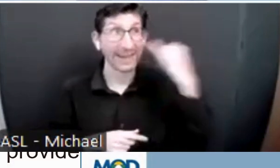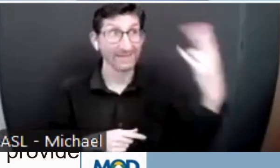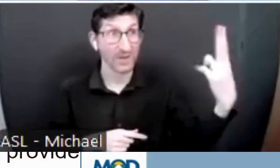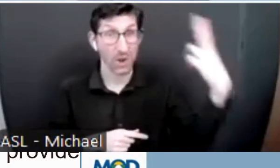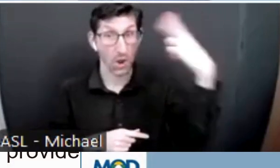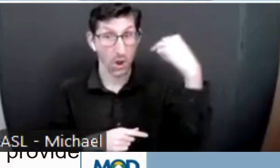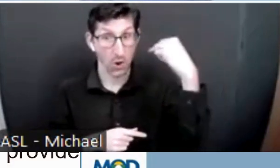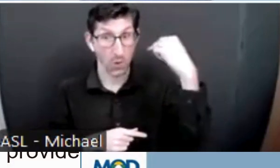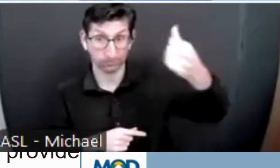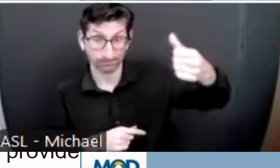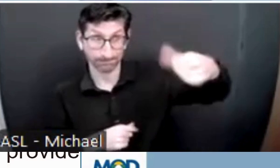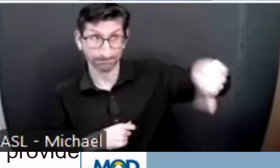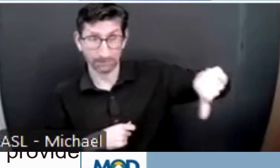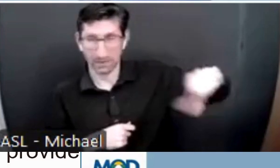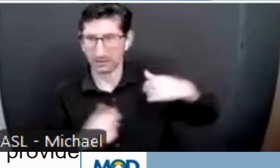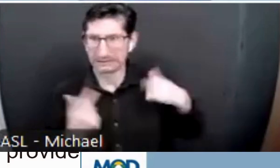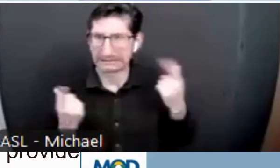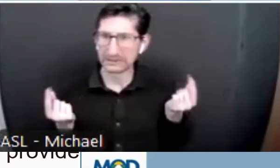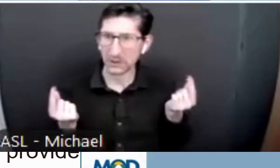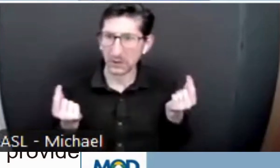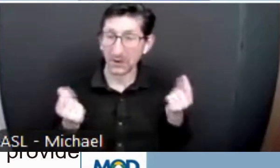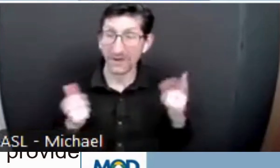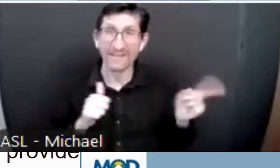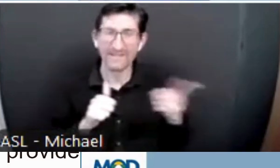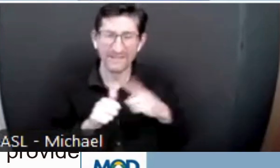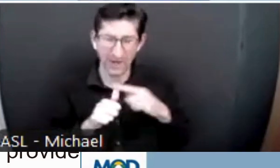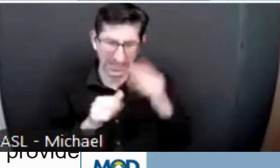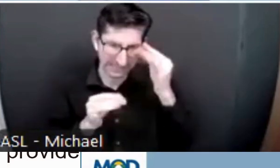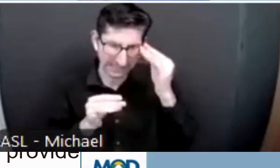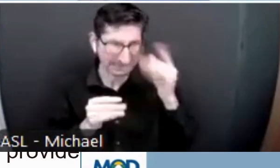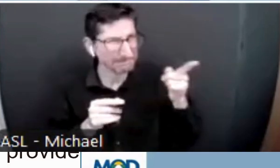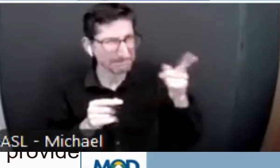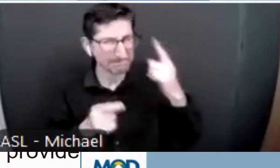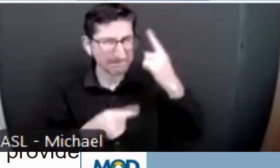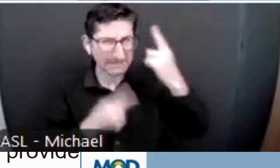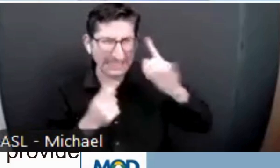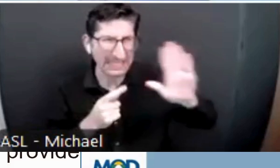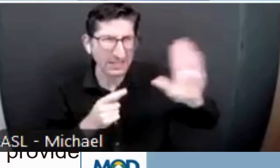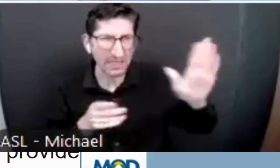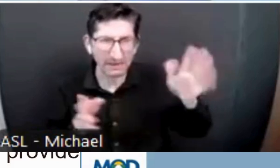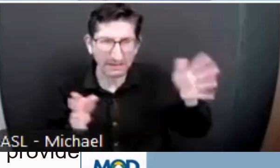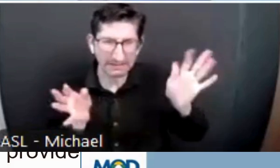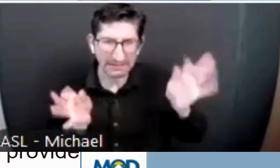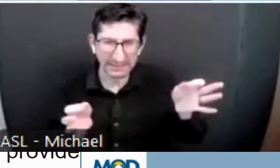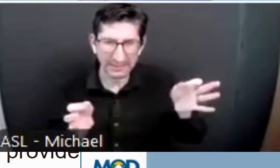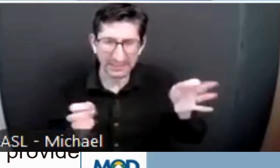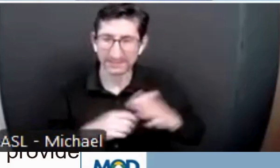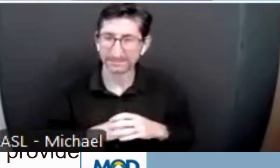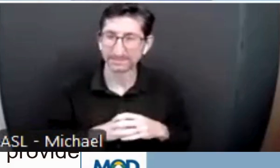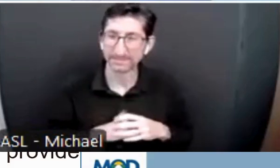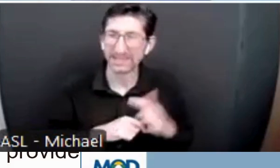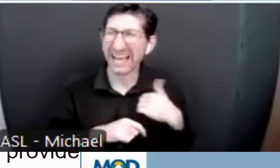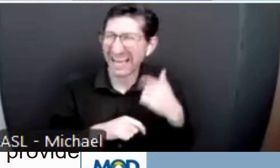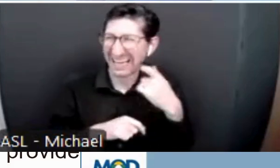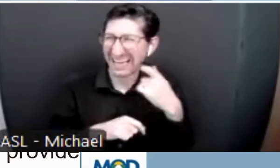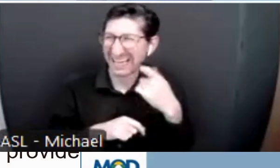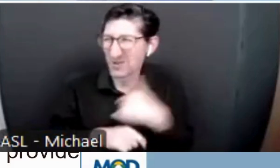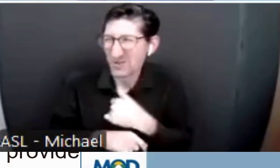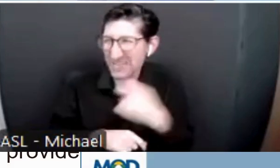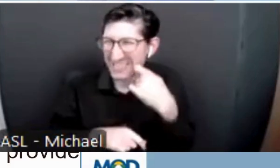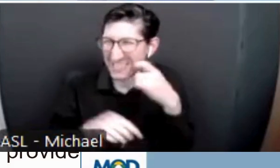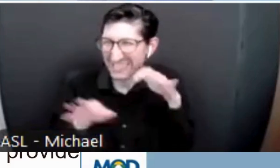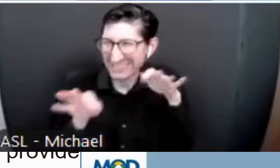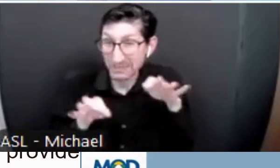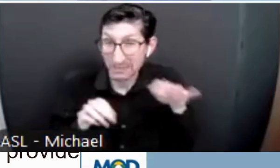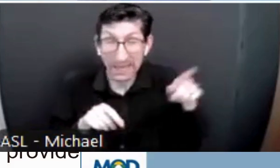denied? And the first thing to really do is to evaluate the decision. We just talked about this. Did the housing